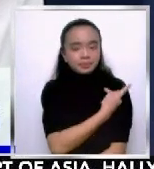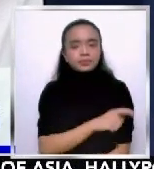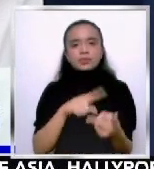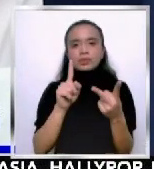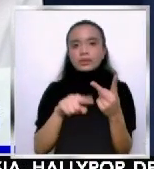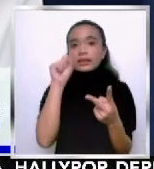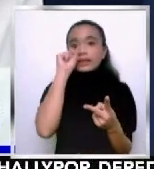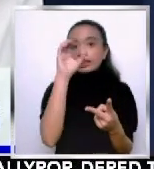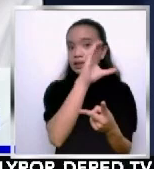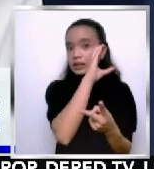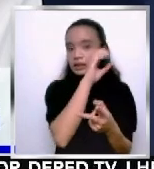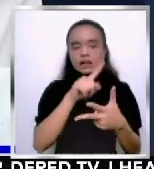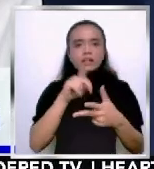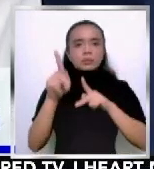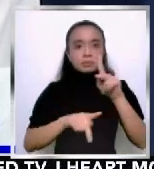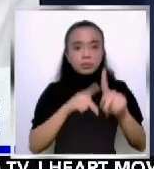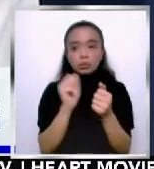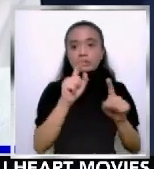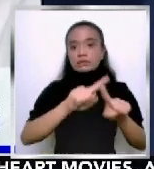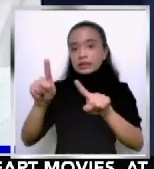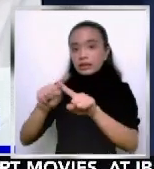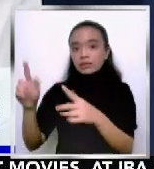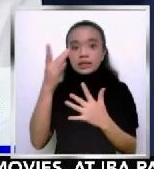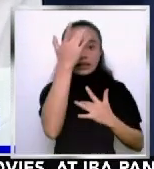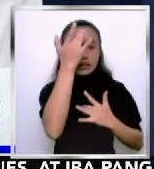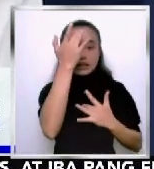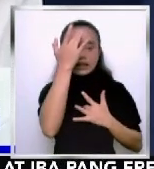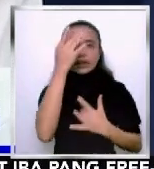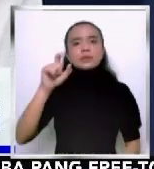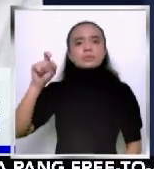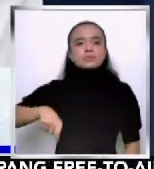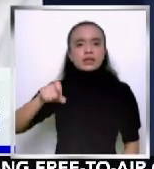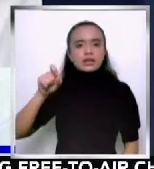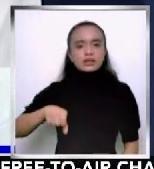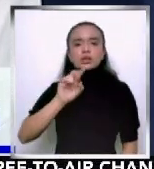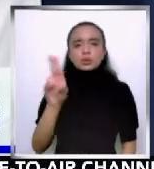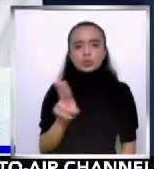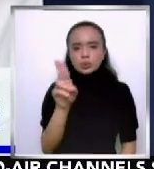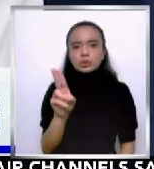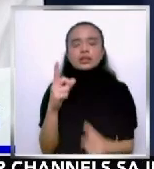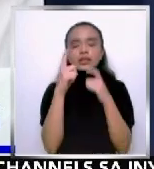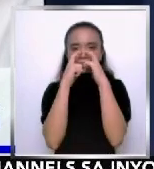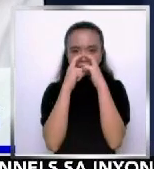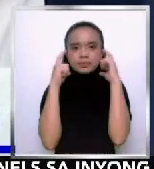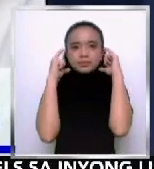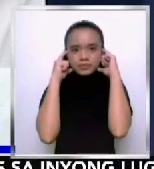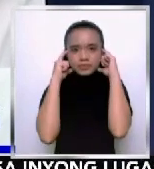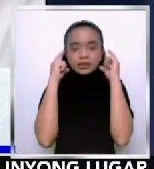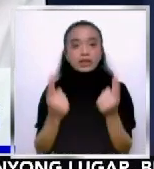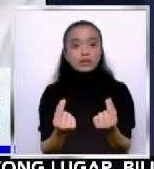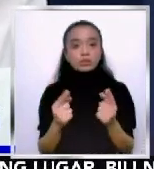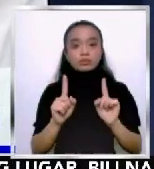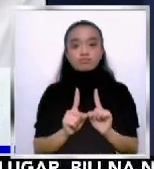and immunocompromised individuals are highly encouraged to wear their masks and physical distancing will